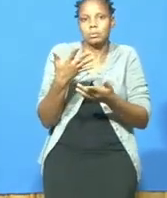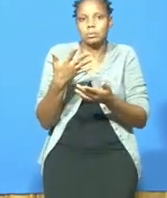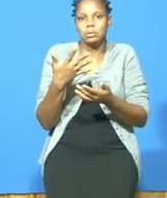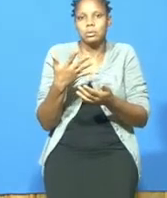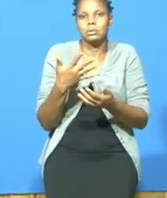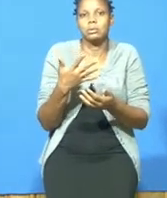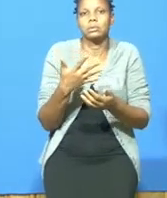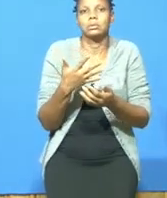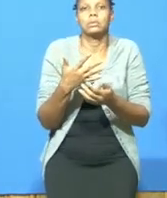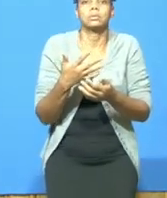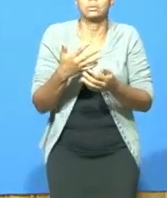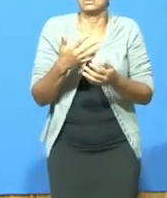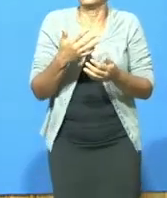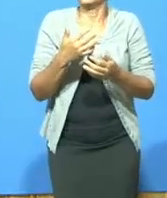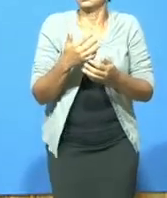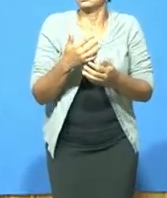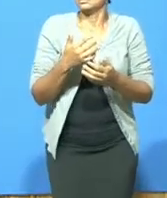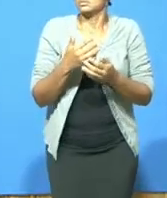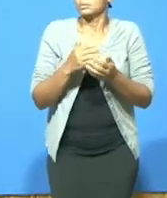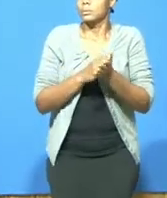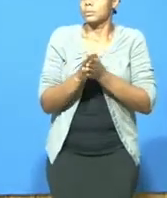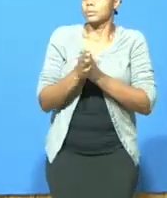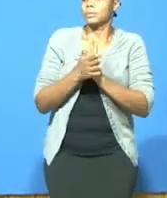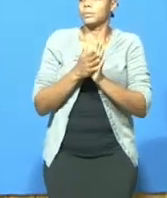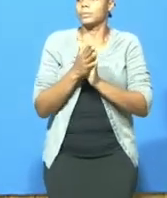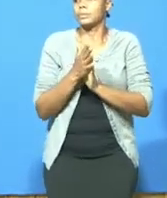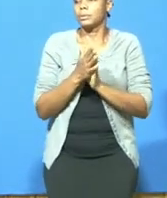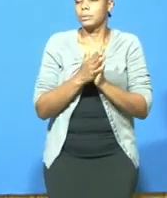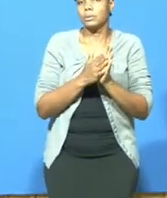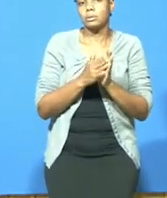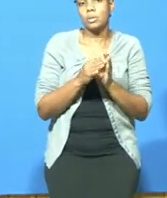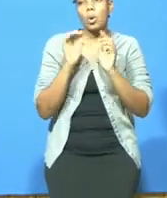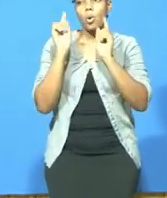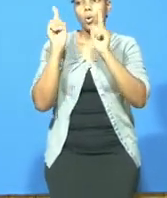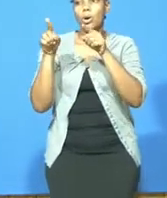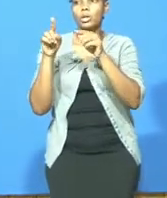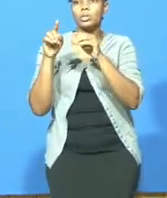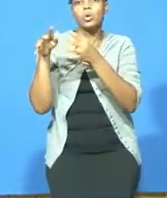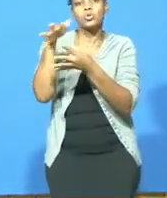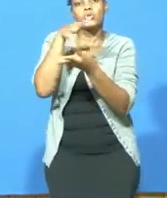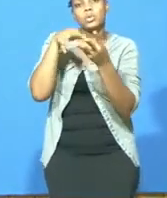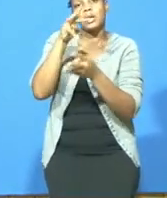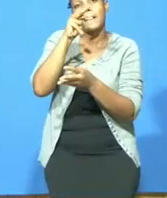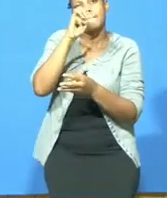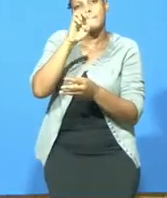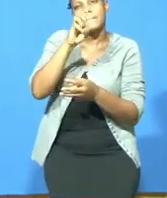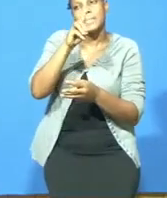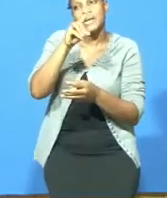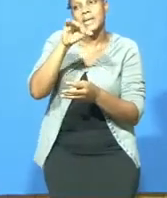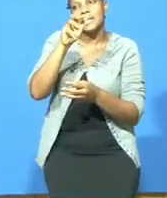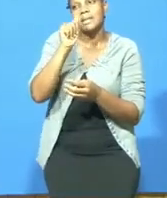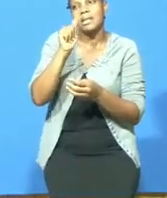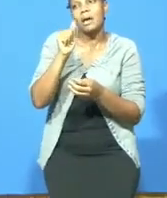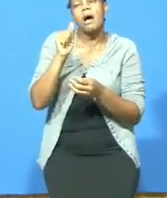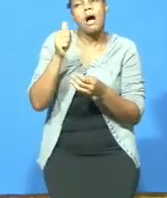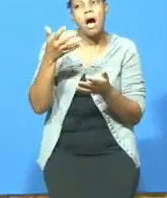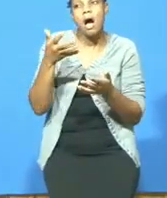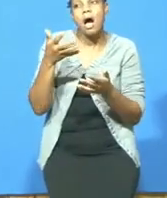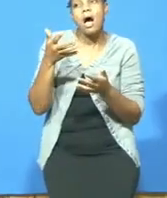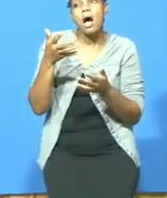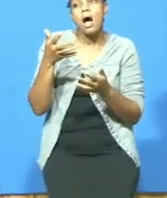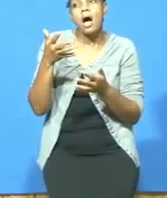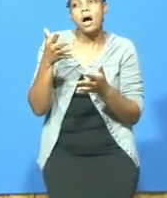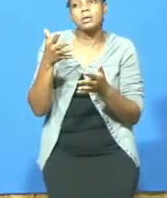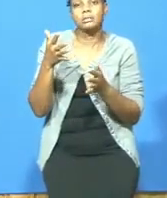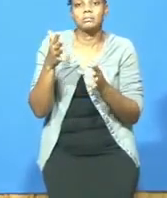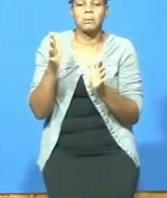people, going on social media, and there's this whole concept of how somebody should look, and it may affect a